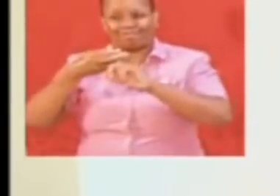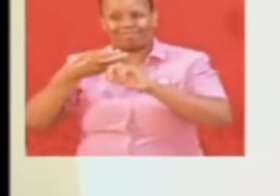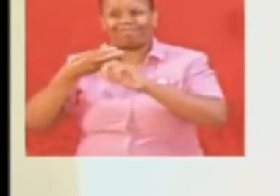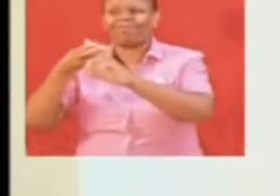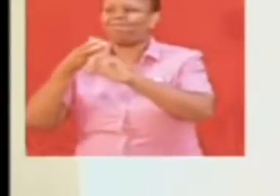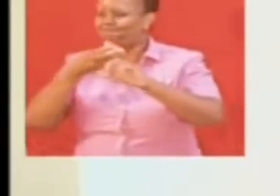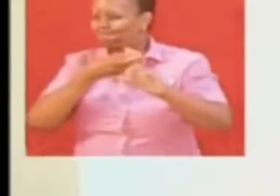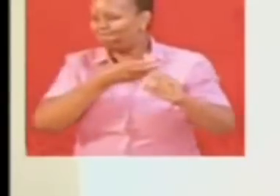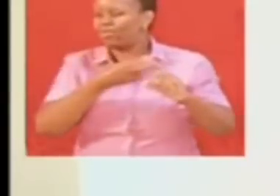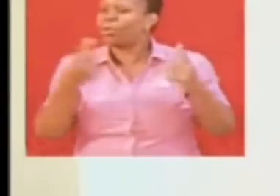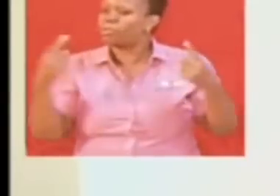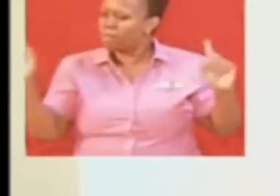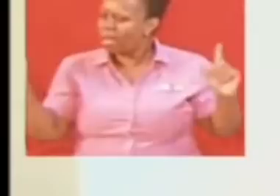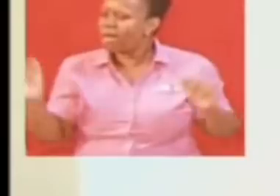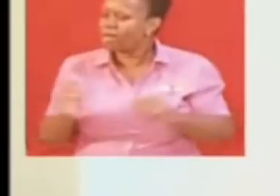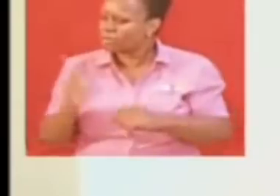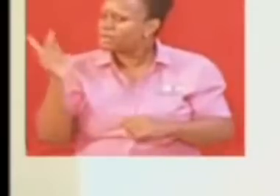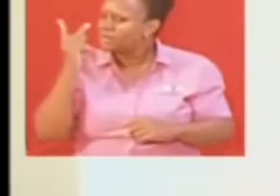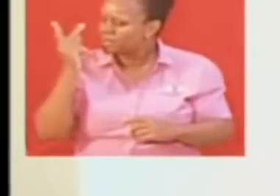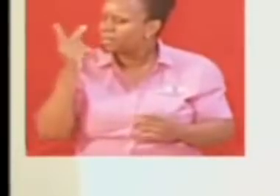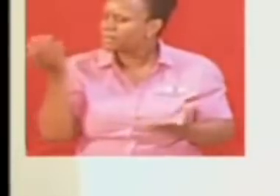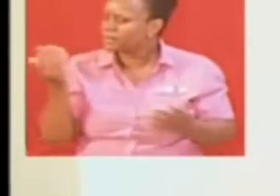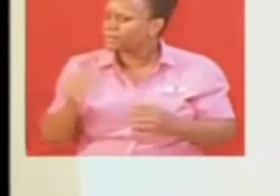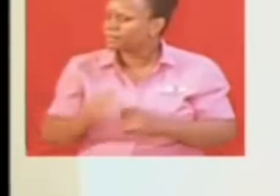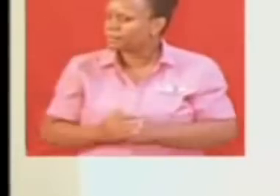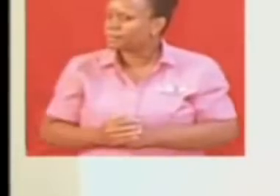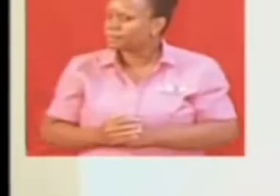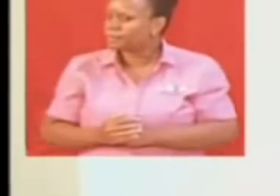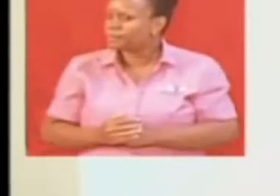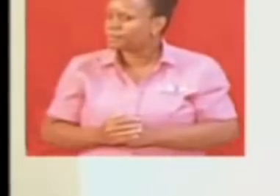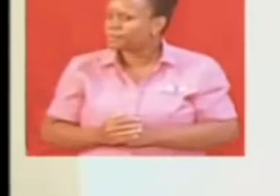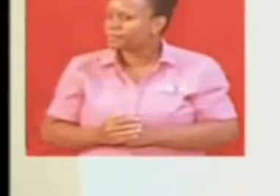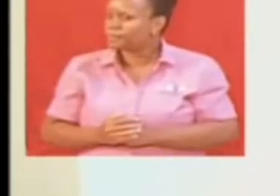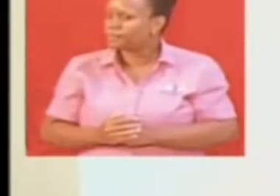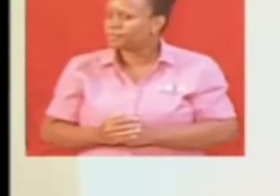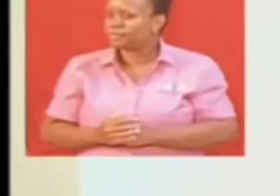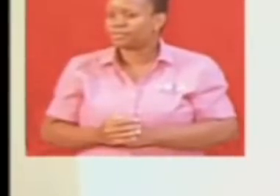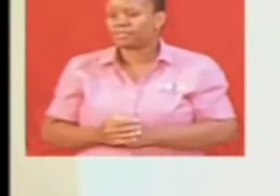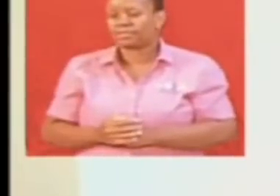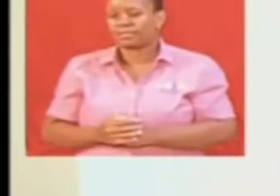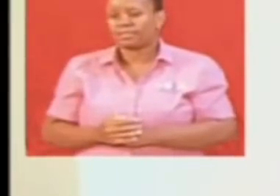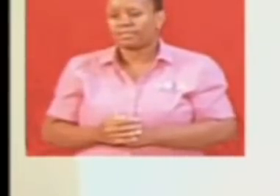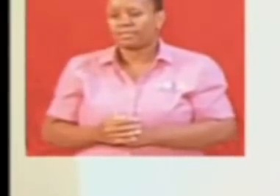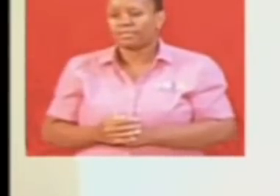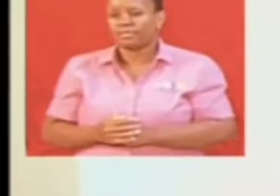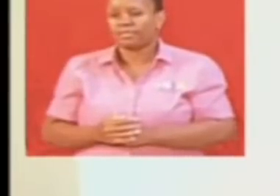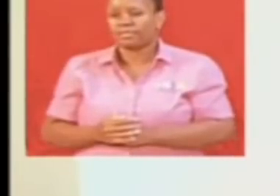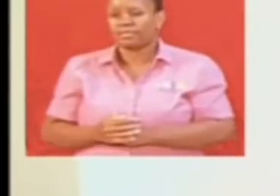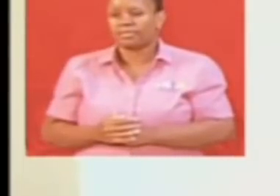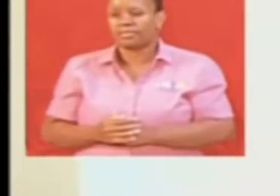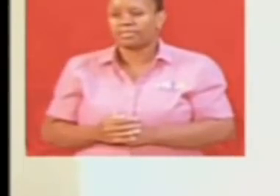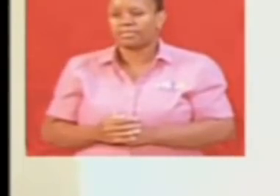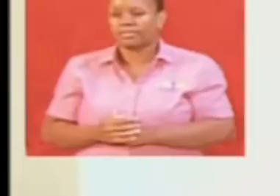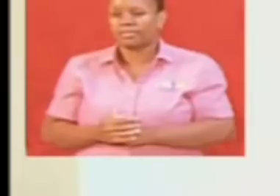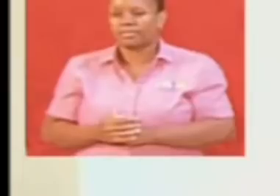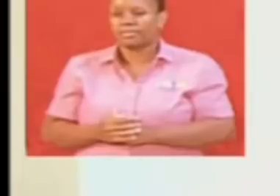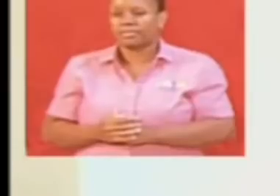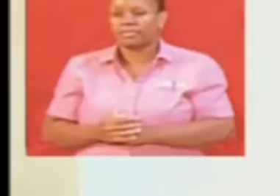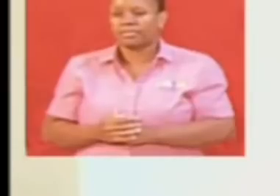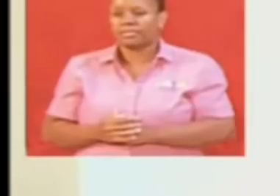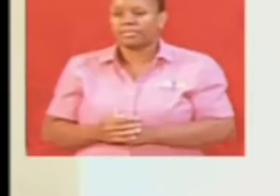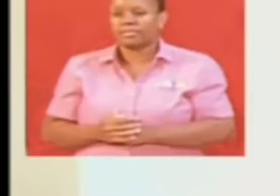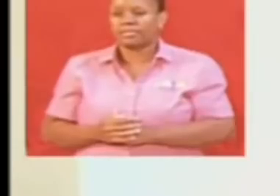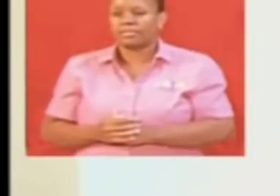transports in the waters outside of within our border, and we then will handle them in a particular way. So we do have attempts